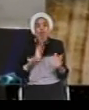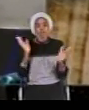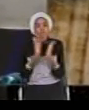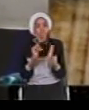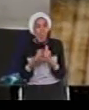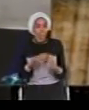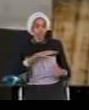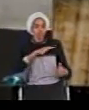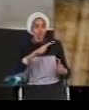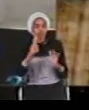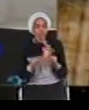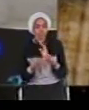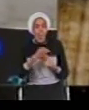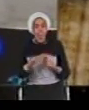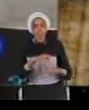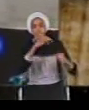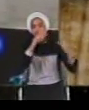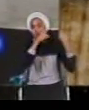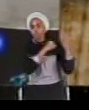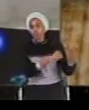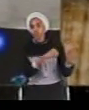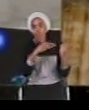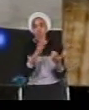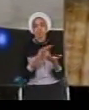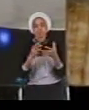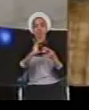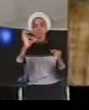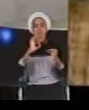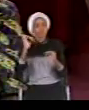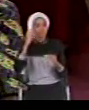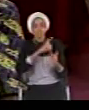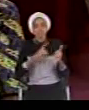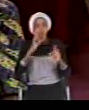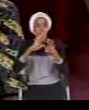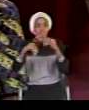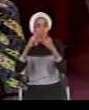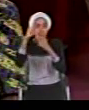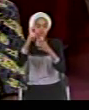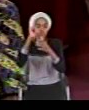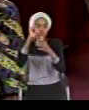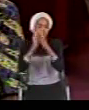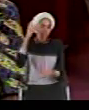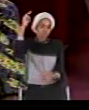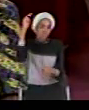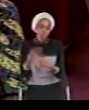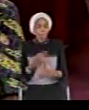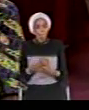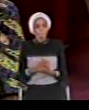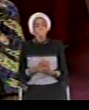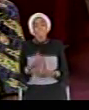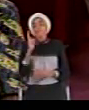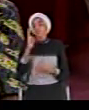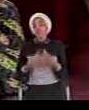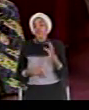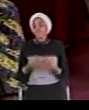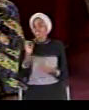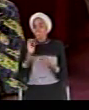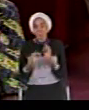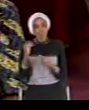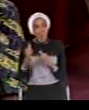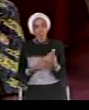the courage of the Holy Spirit the Lord will give unto you. What if every